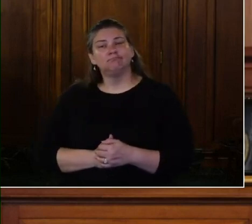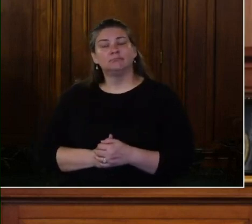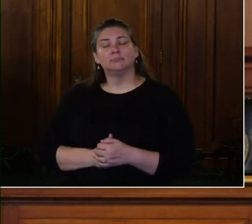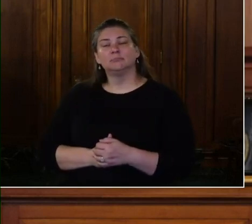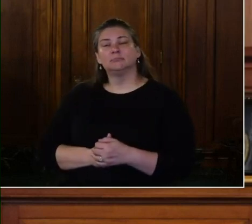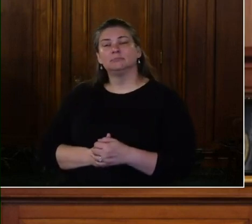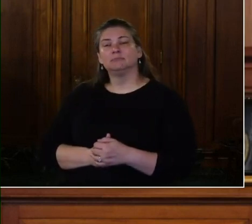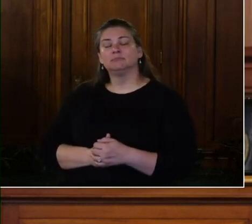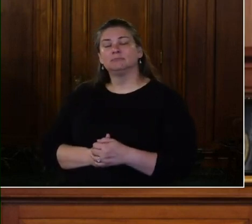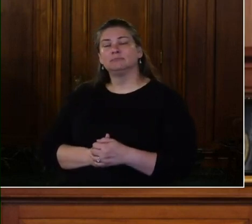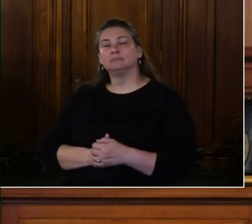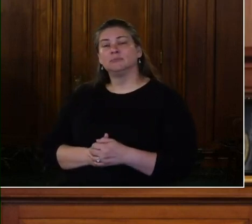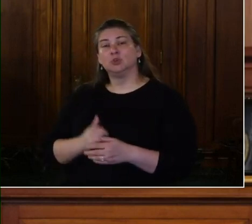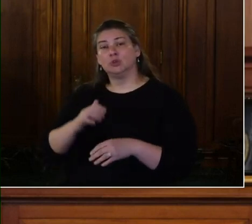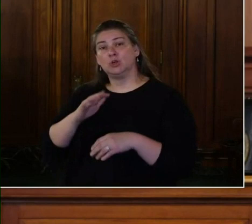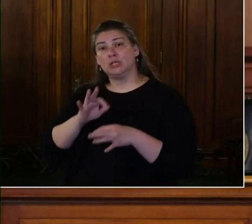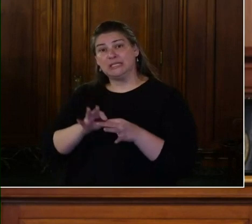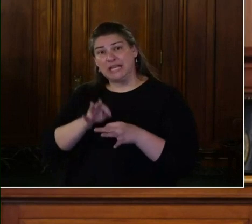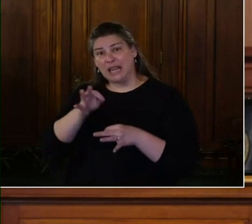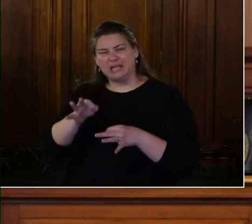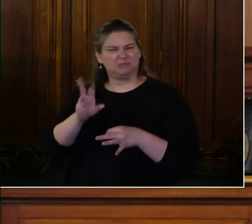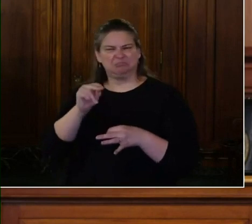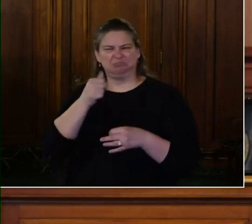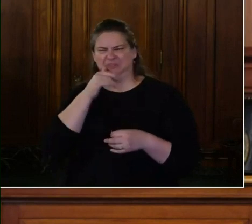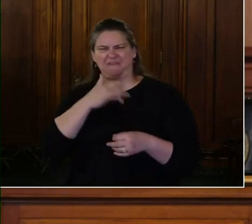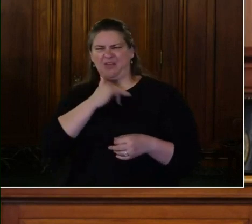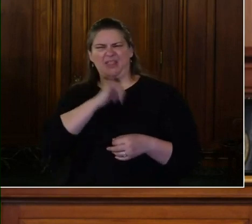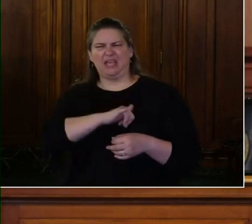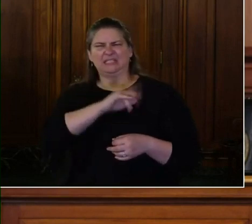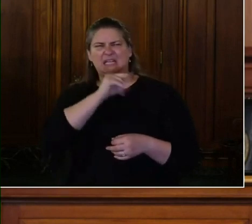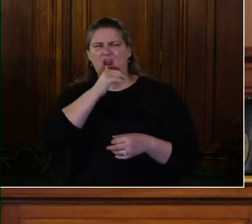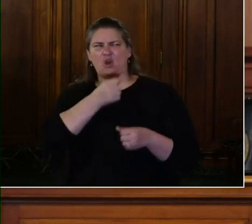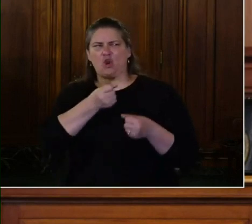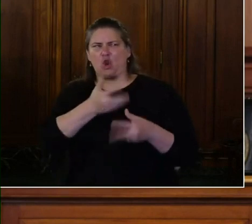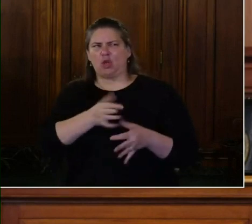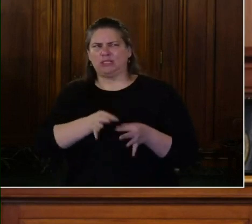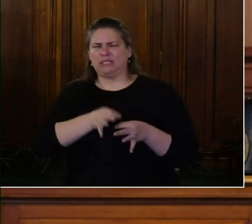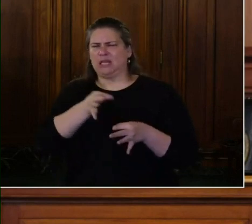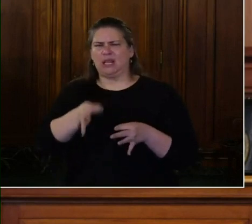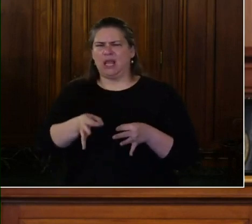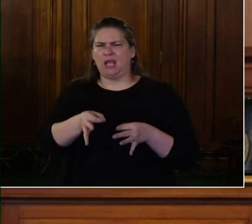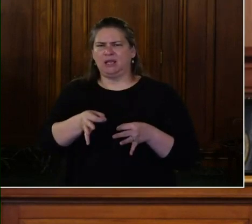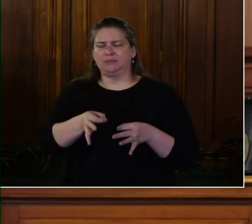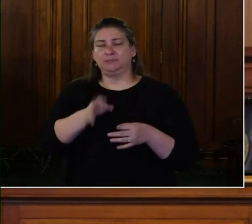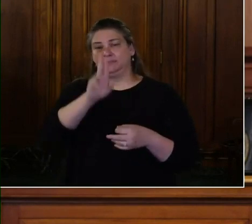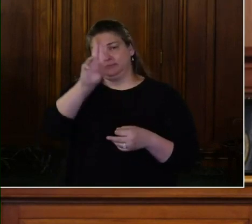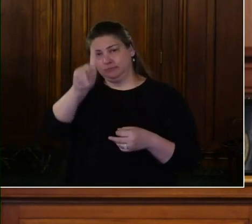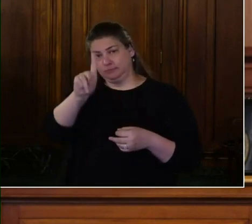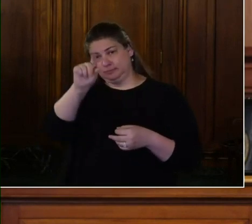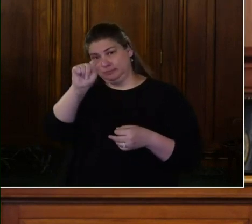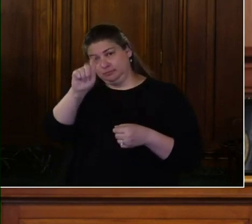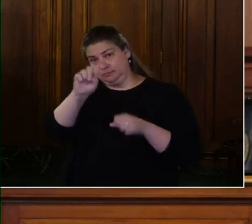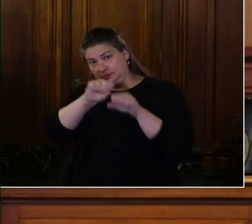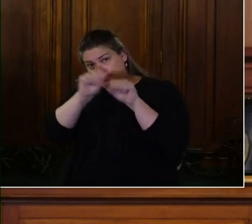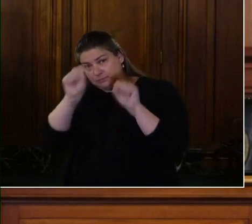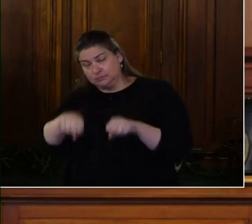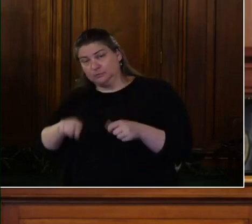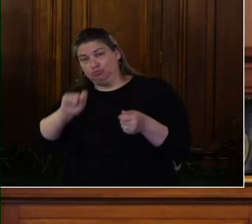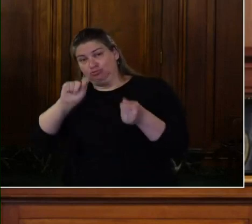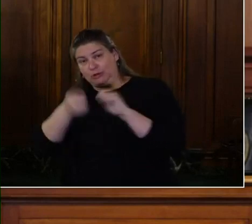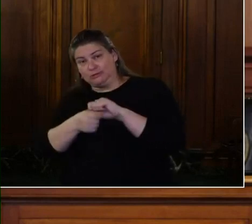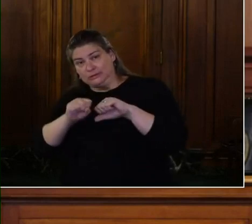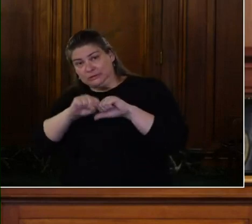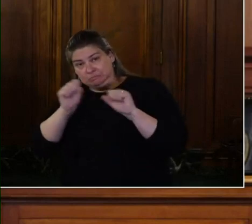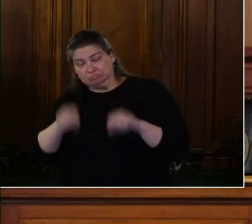On delays, no. We don't believe that caused any delay, that updating a system or changing a